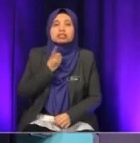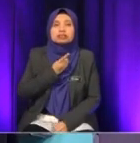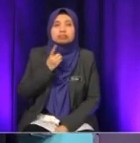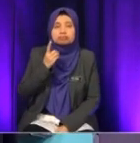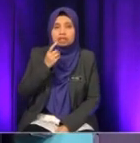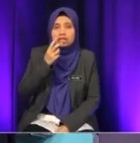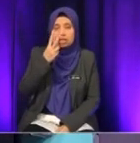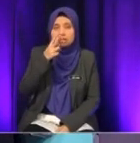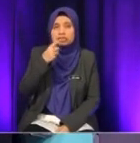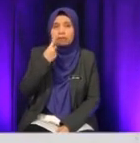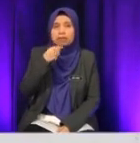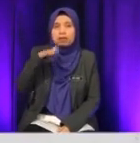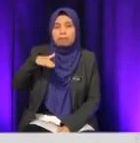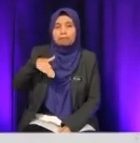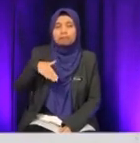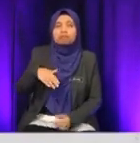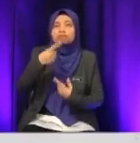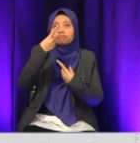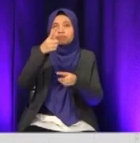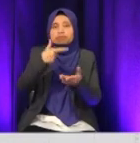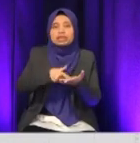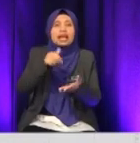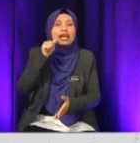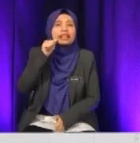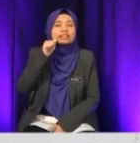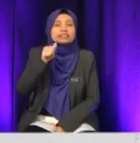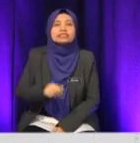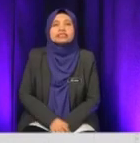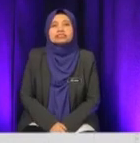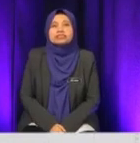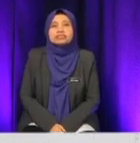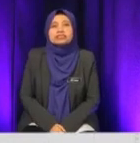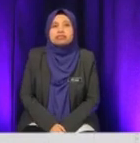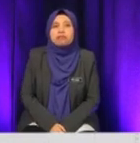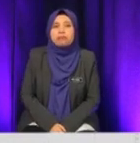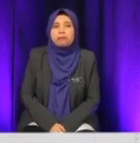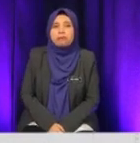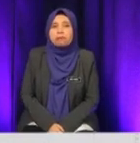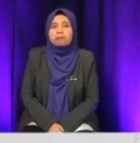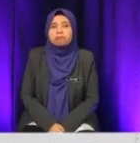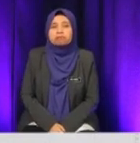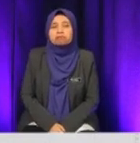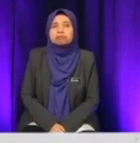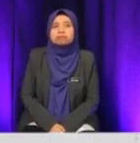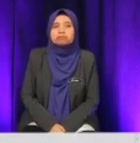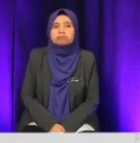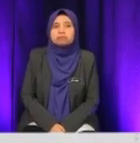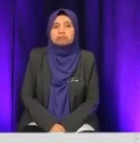girl? Where is it? Okay, yes, Anne. Anne, are you ready? Can you please read out the question for me?